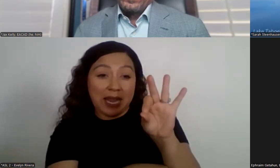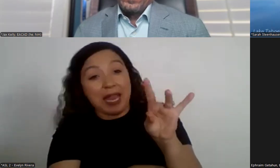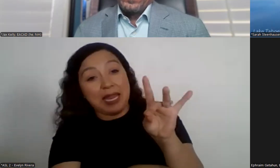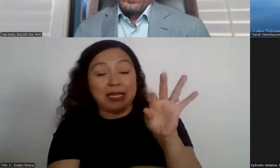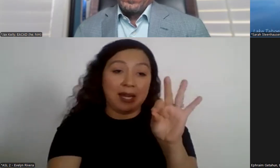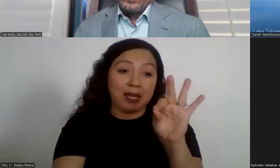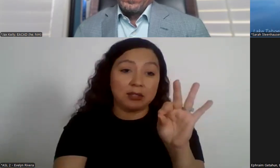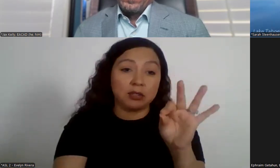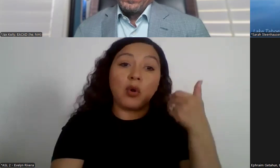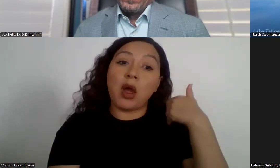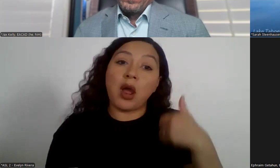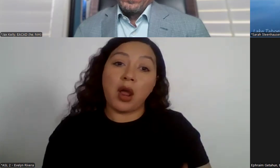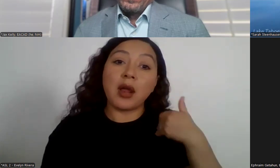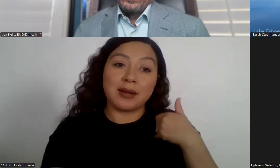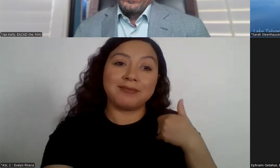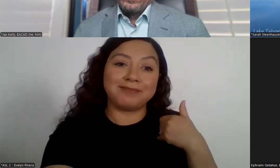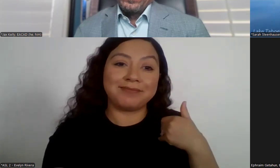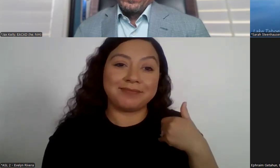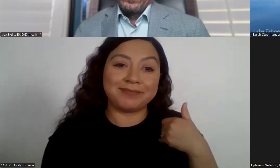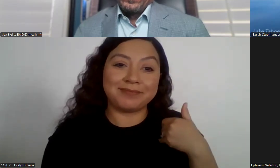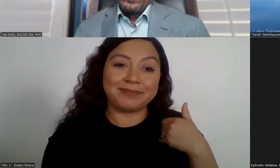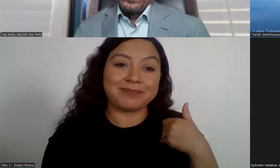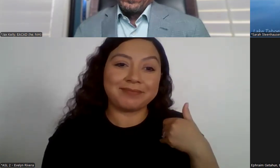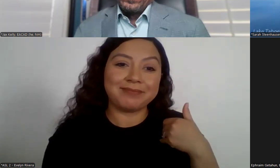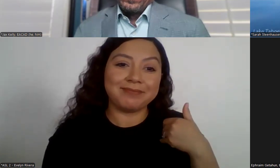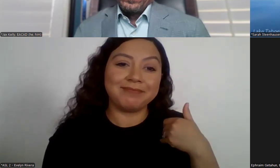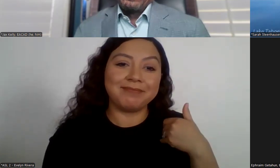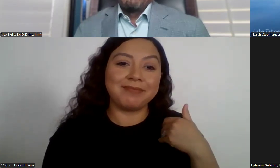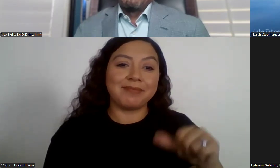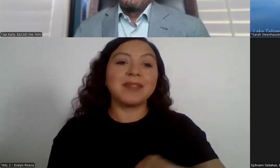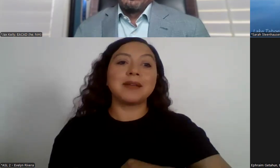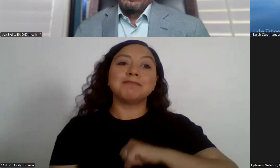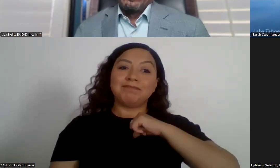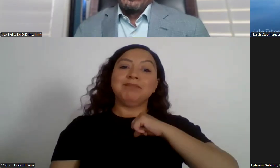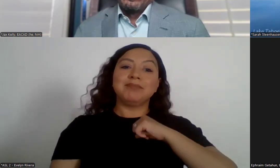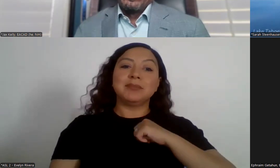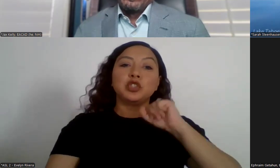am more indignant than I've ever been in this work, just because of